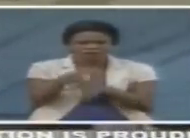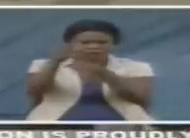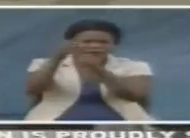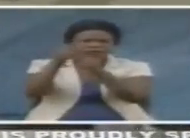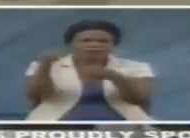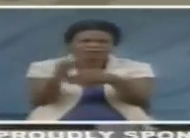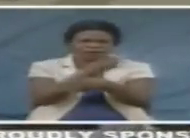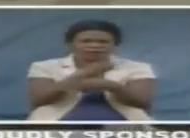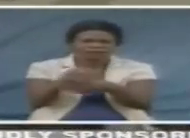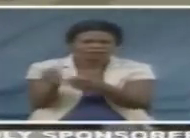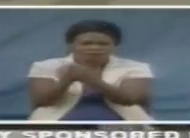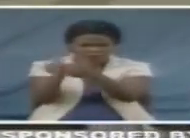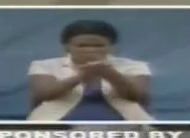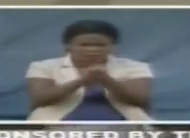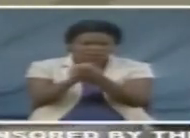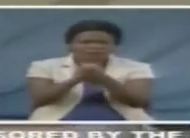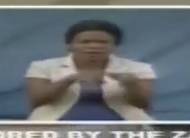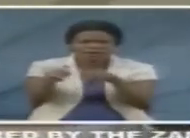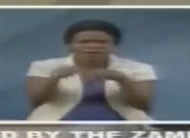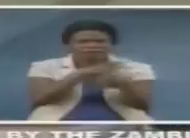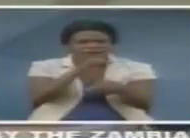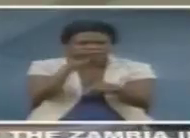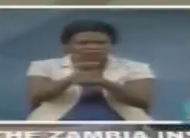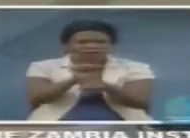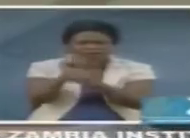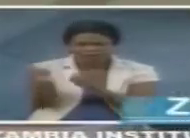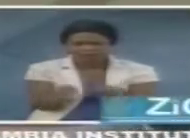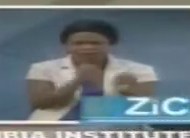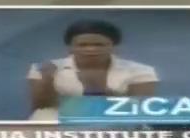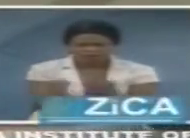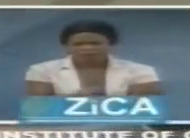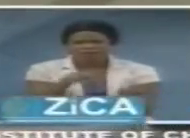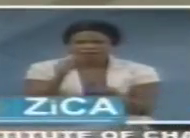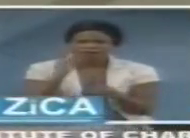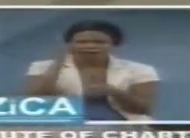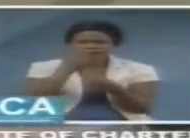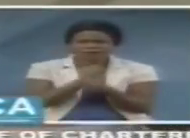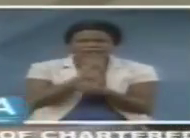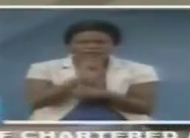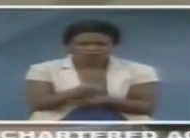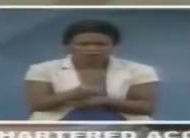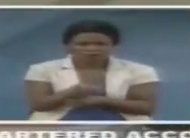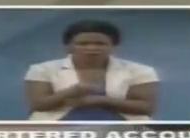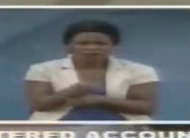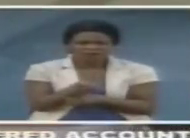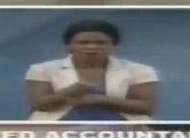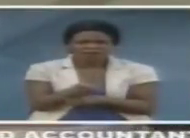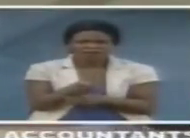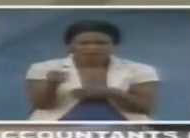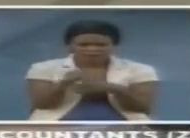to ascertain compliance of state-owned enterprises to corporate governance and operational